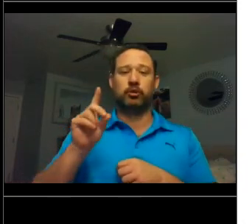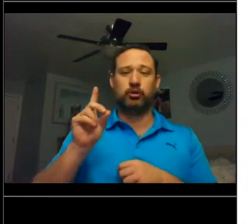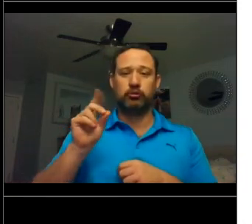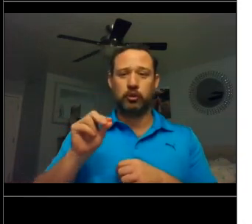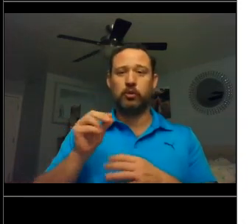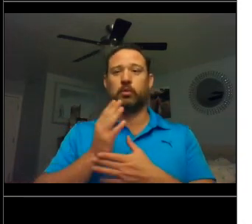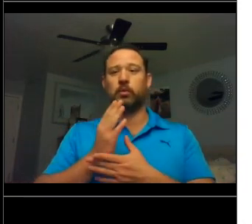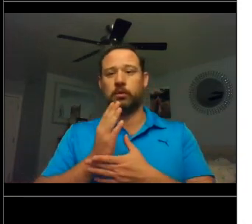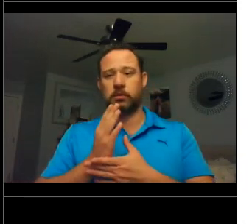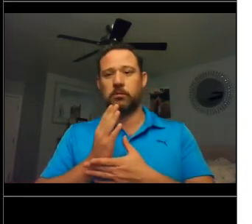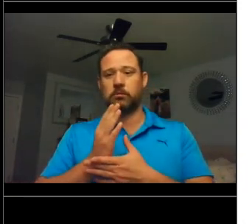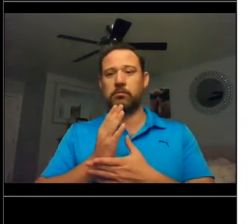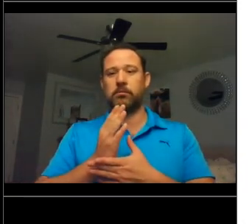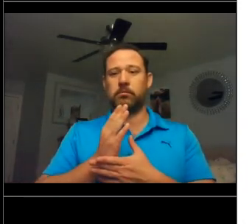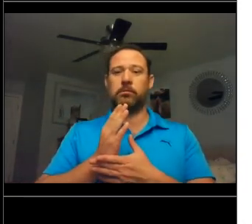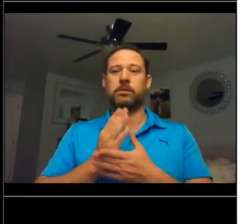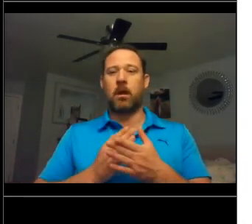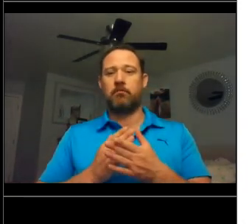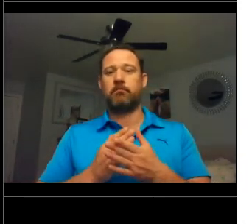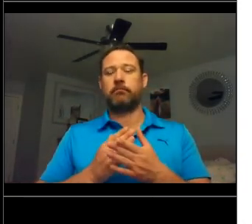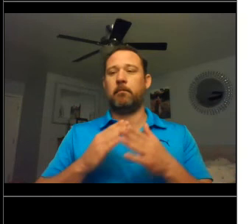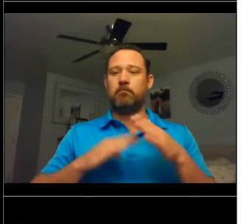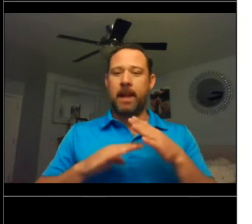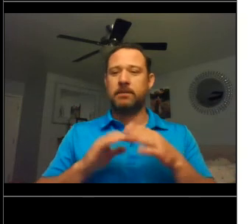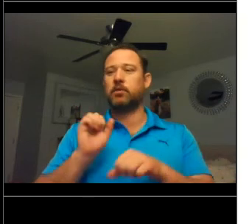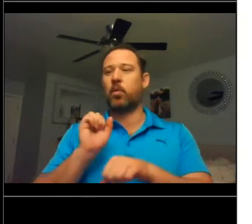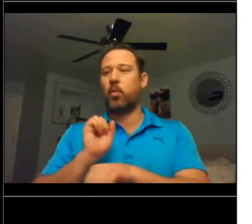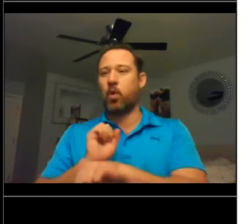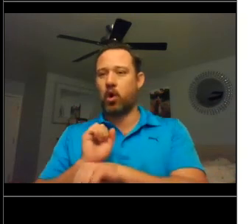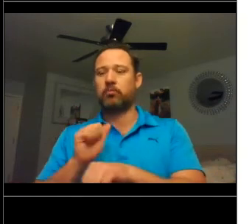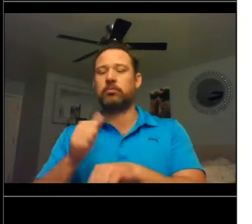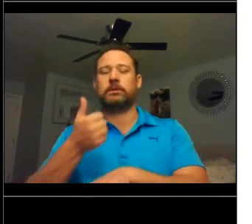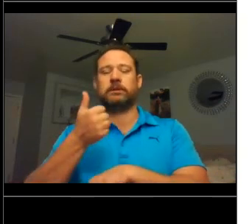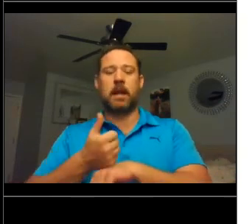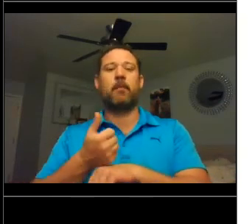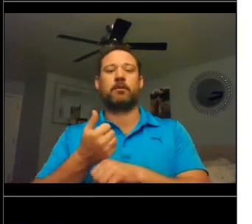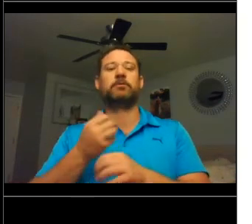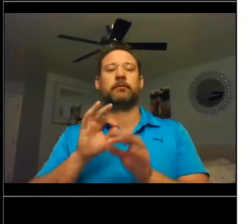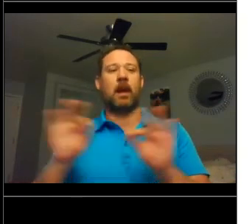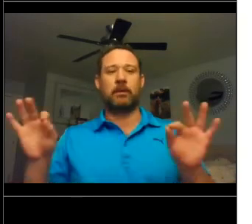some base work to establish a foundation of